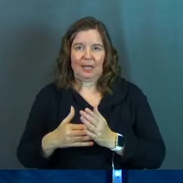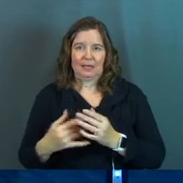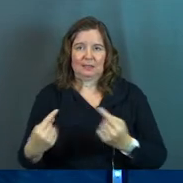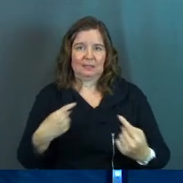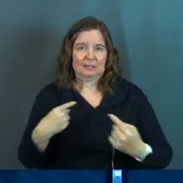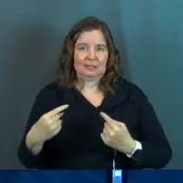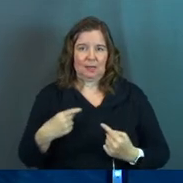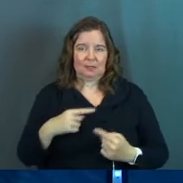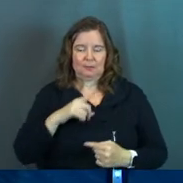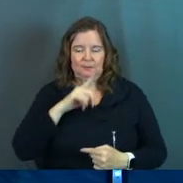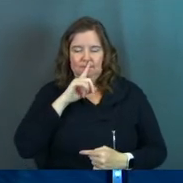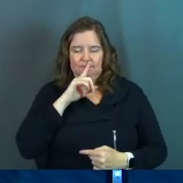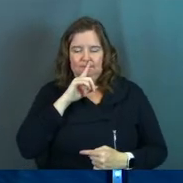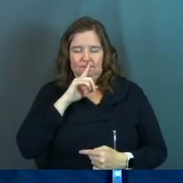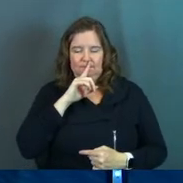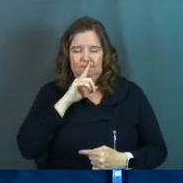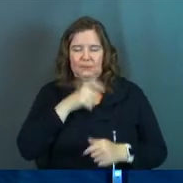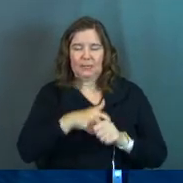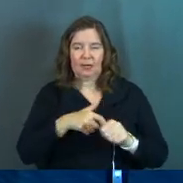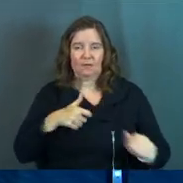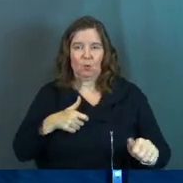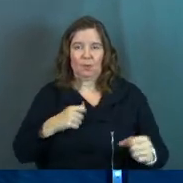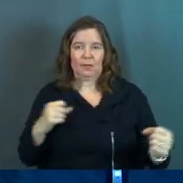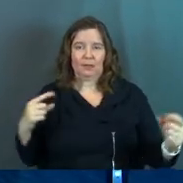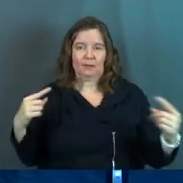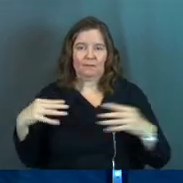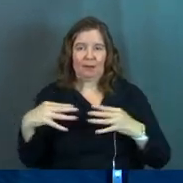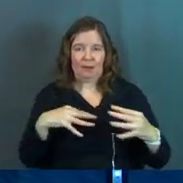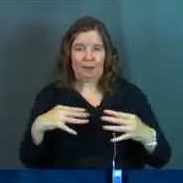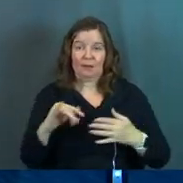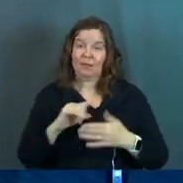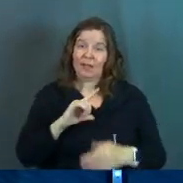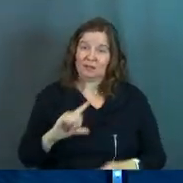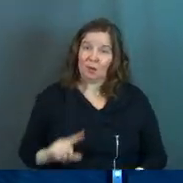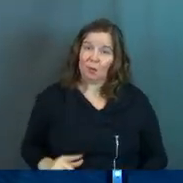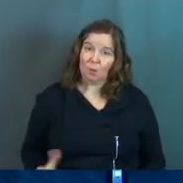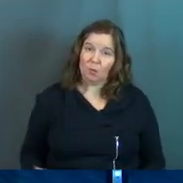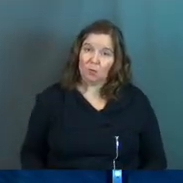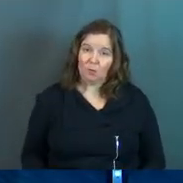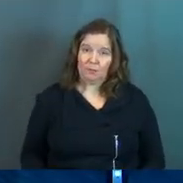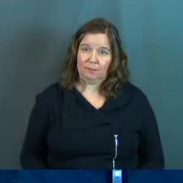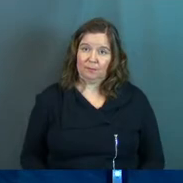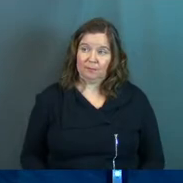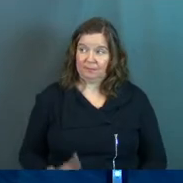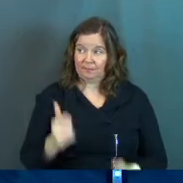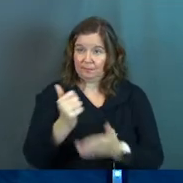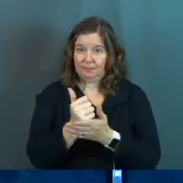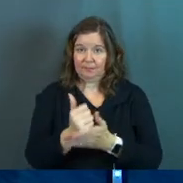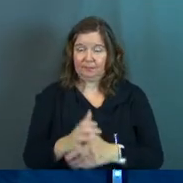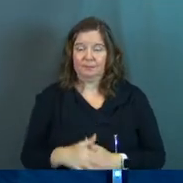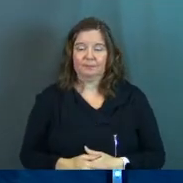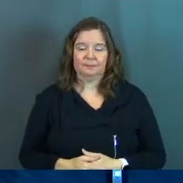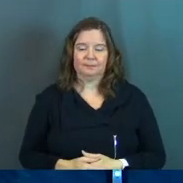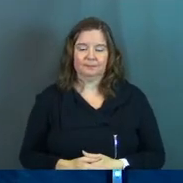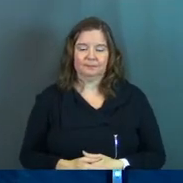attackers. He avoided the fight. That's our Lord. Amen.